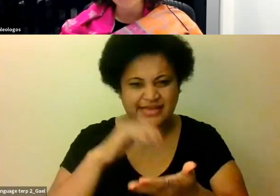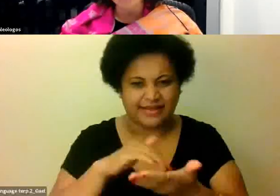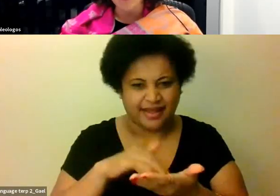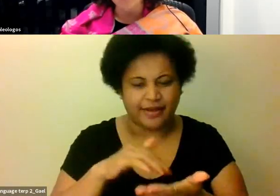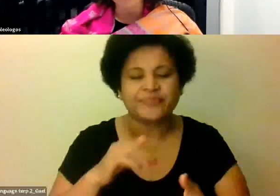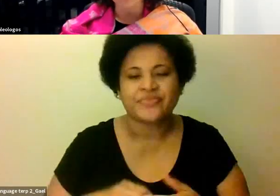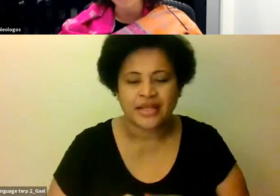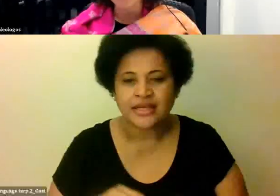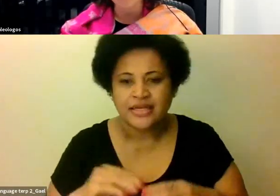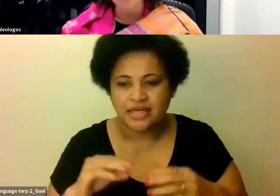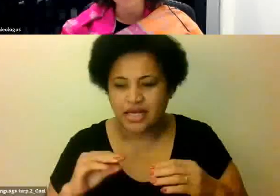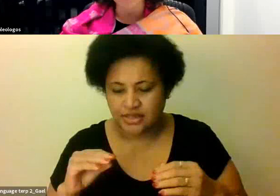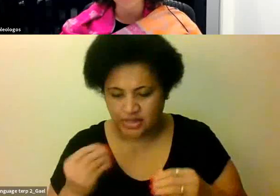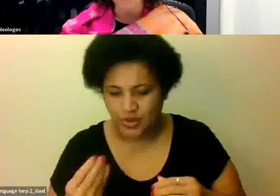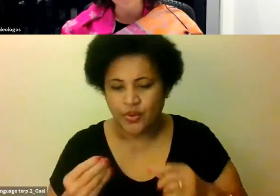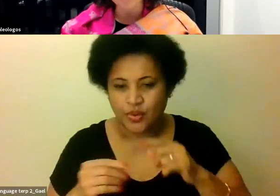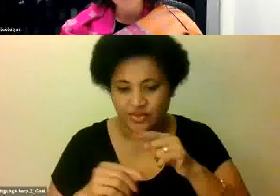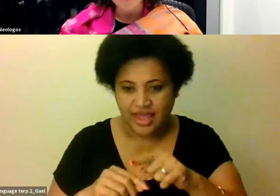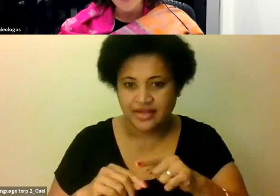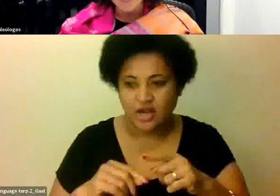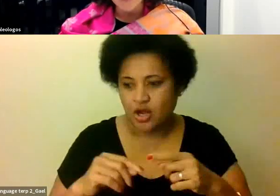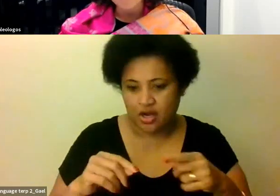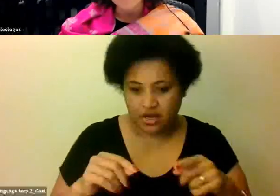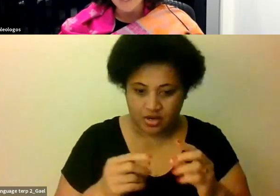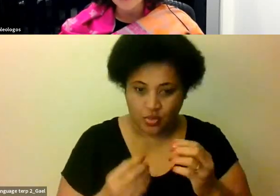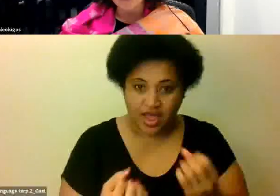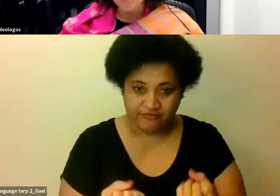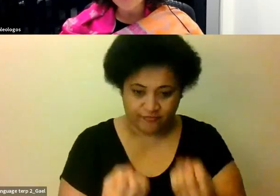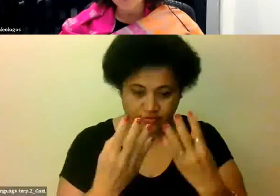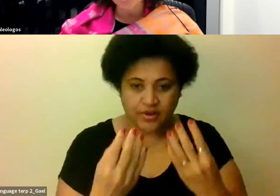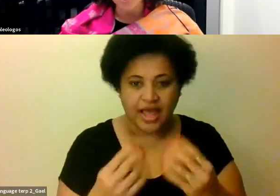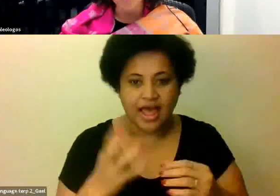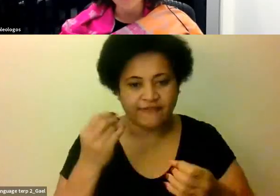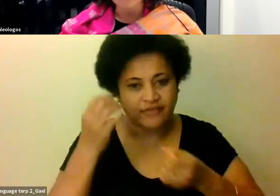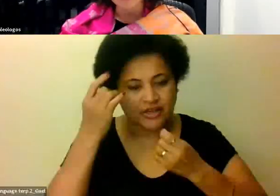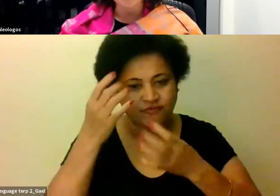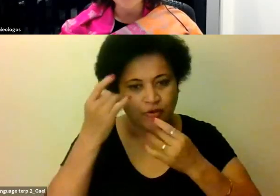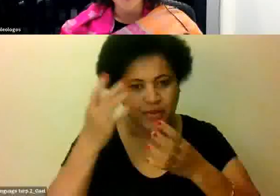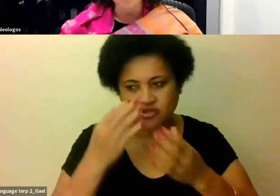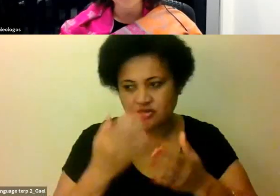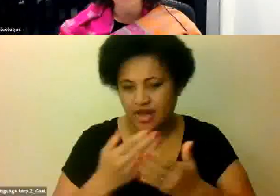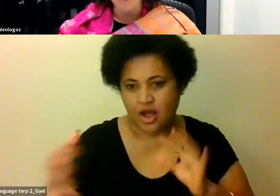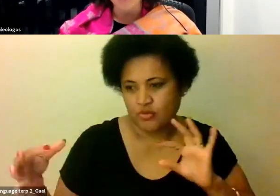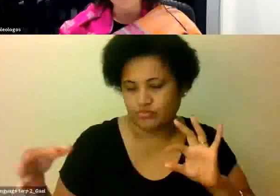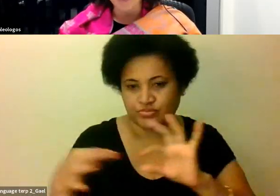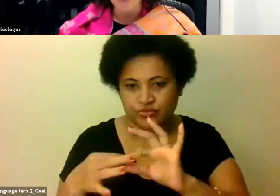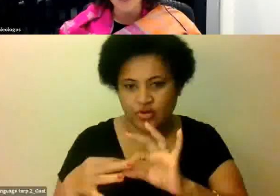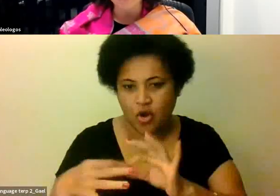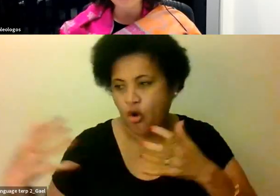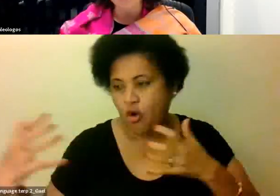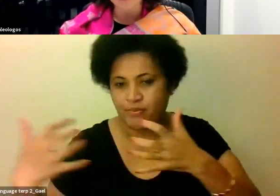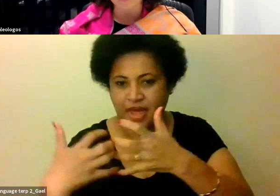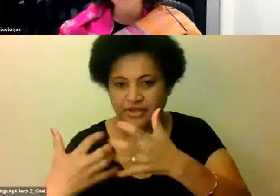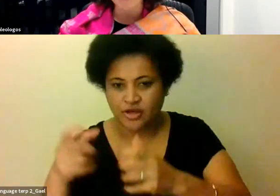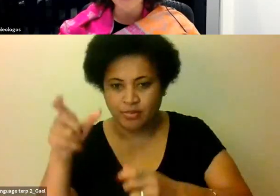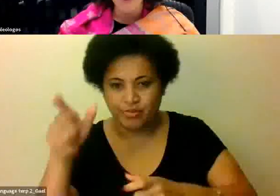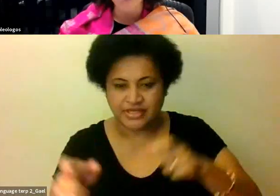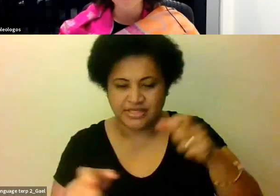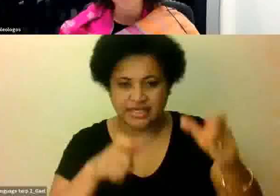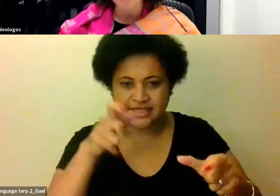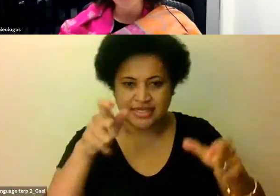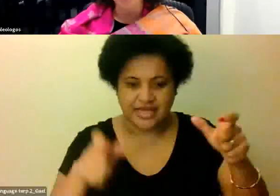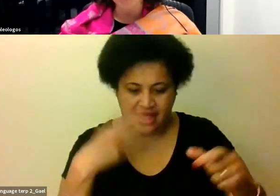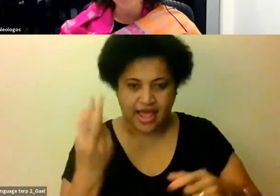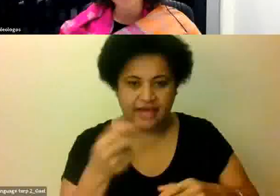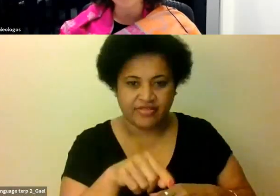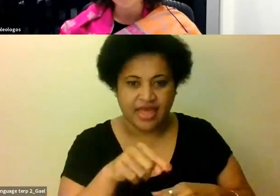and matching them up for particular individuals. And it goes to show in this example how something that doesn't